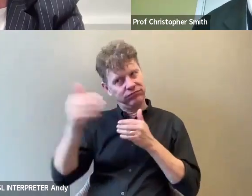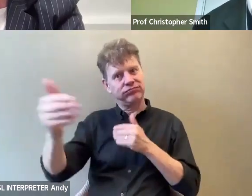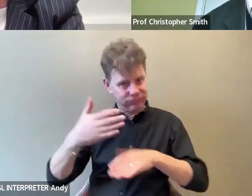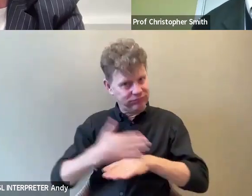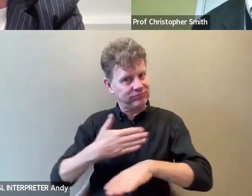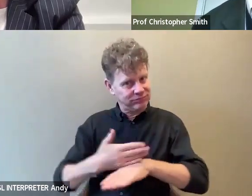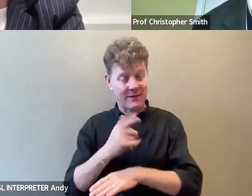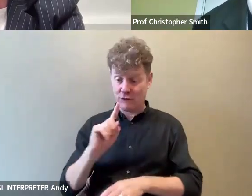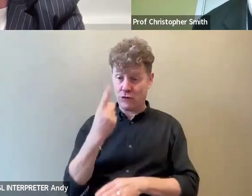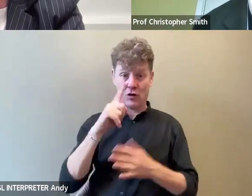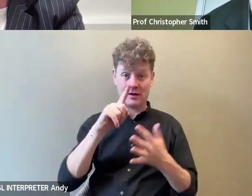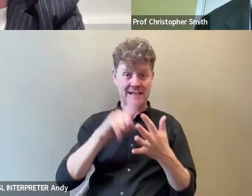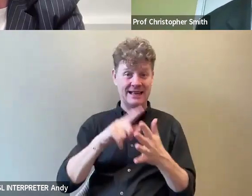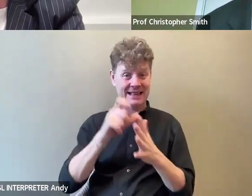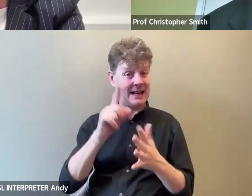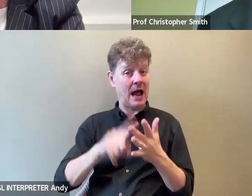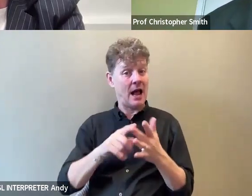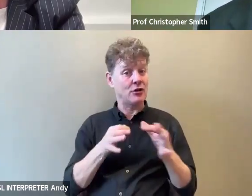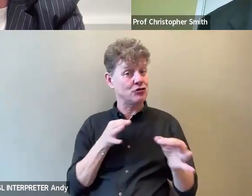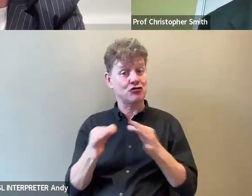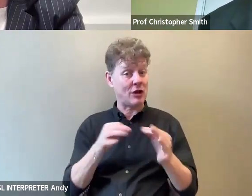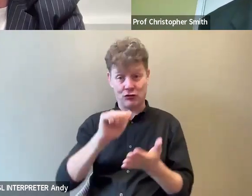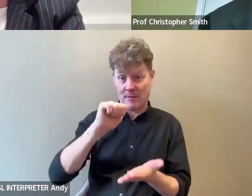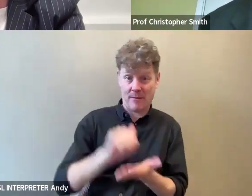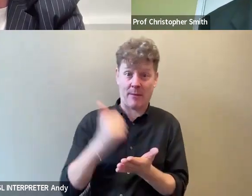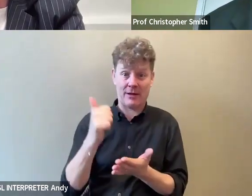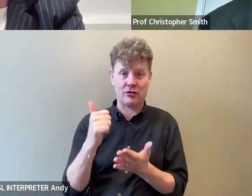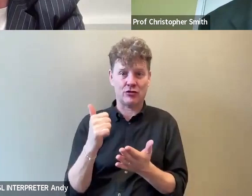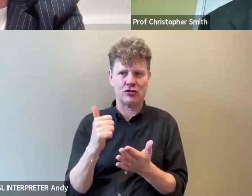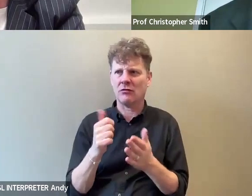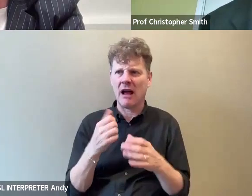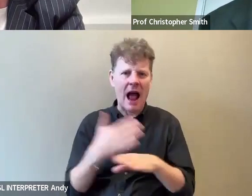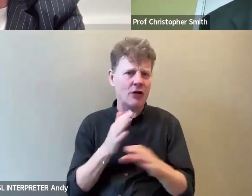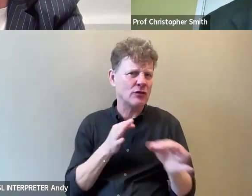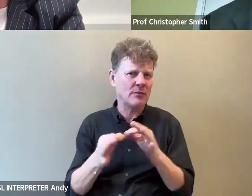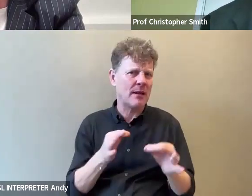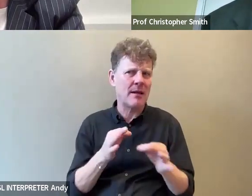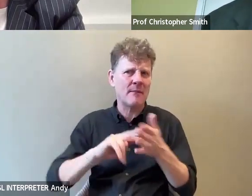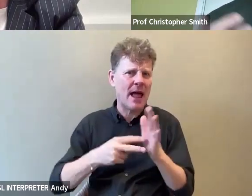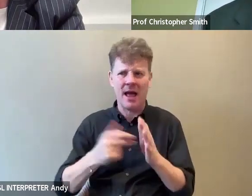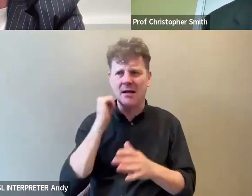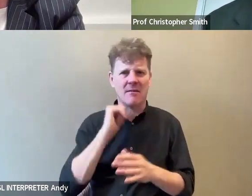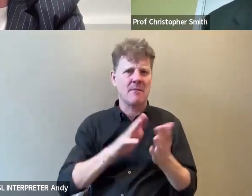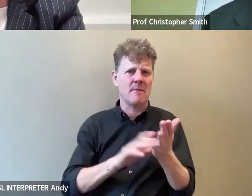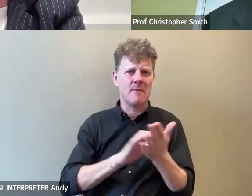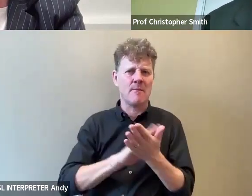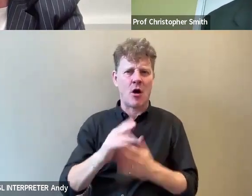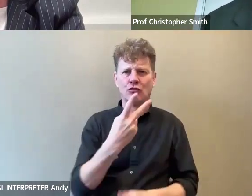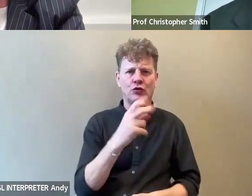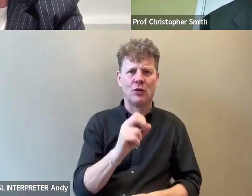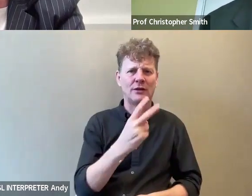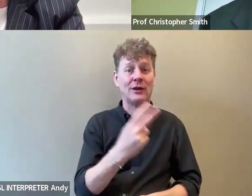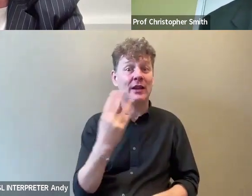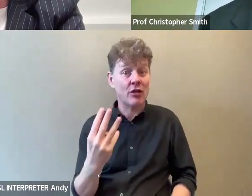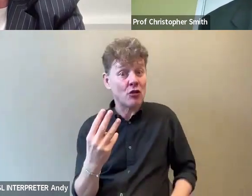first equality, diversity and inclusion strategy and a suite of action plans in March 23, which started to move